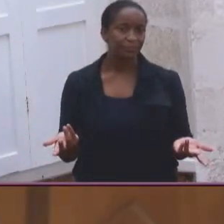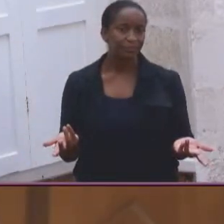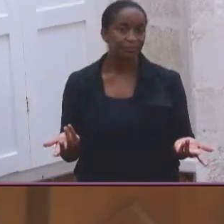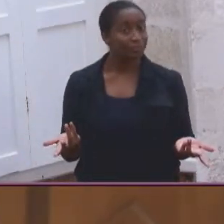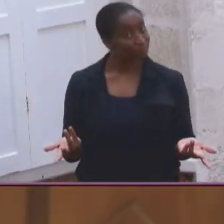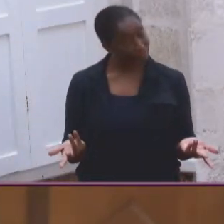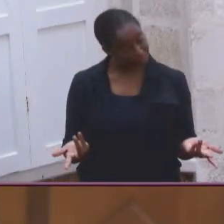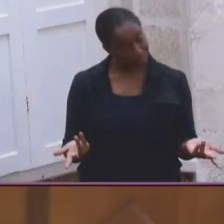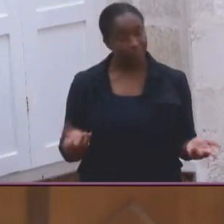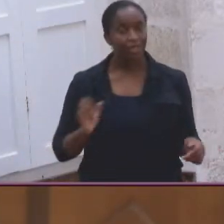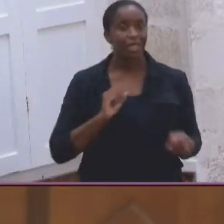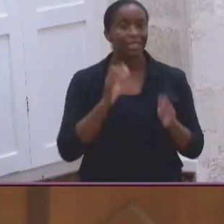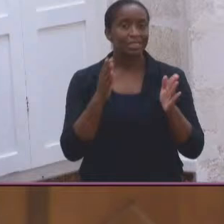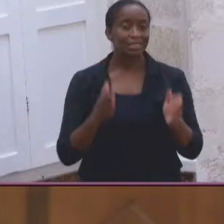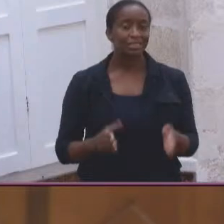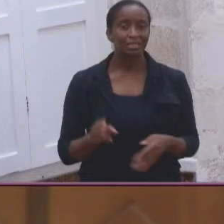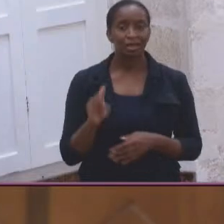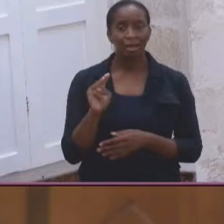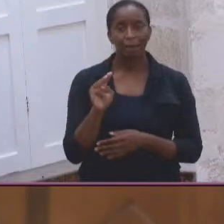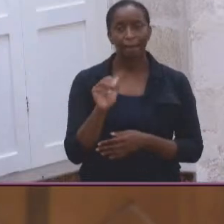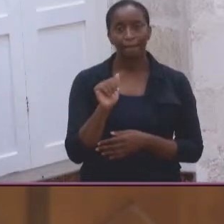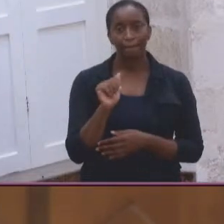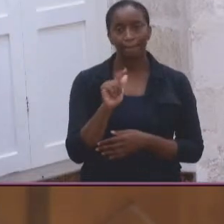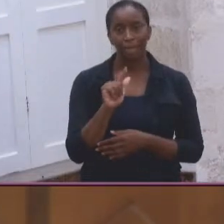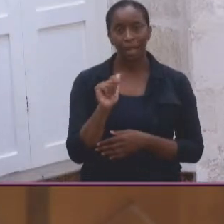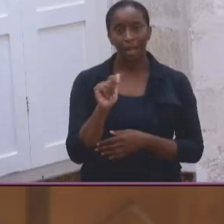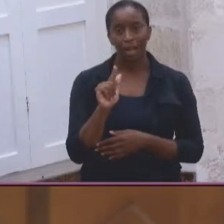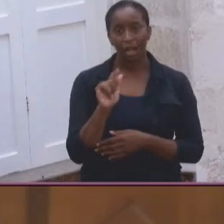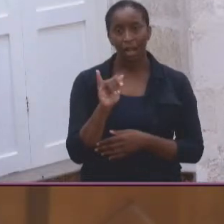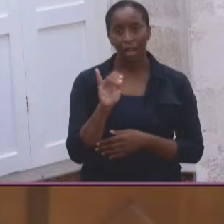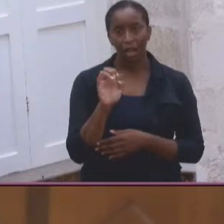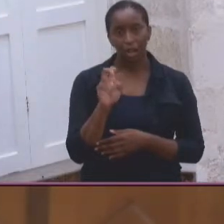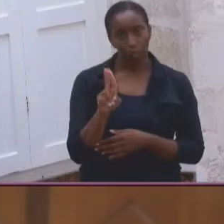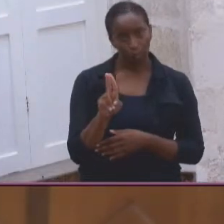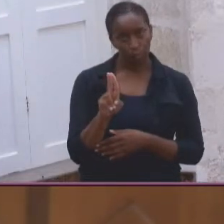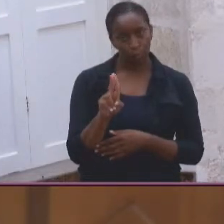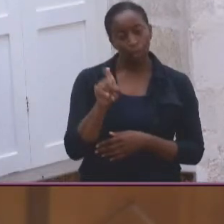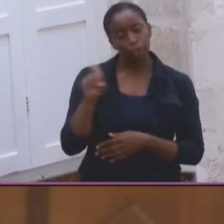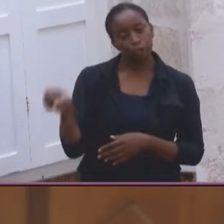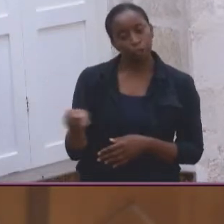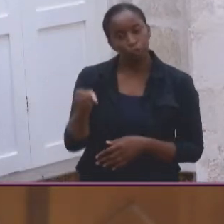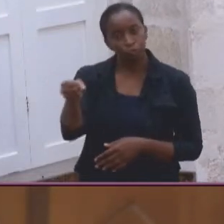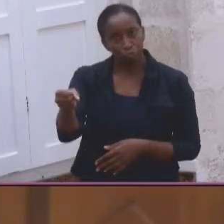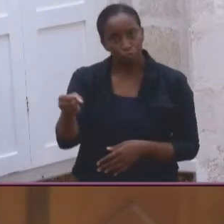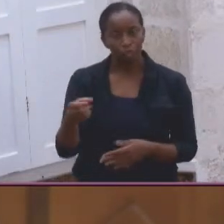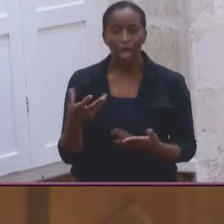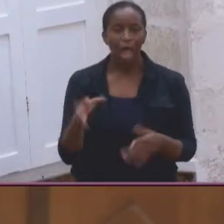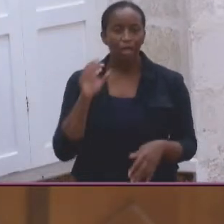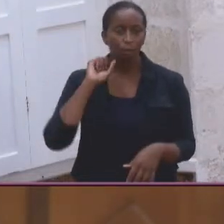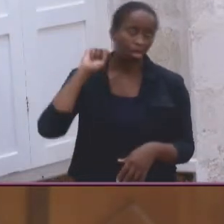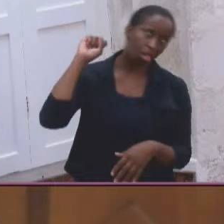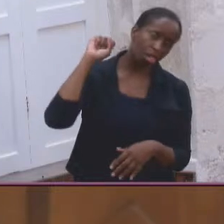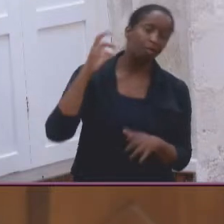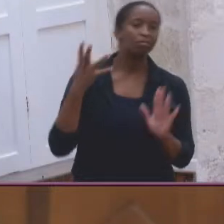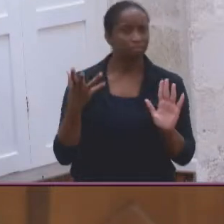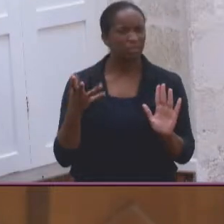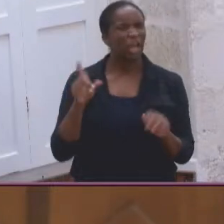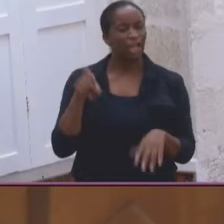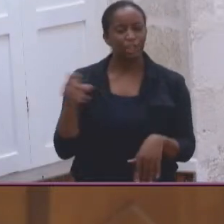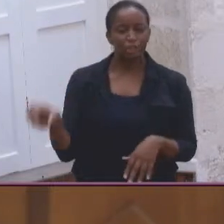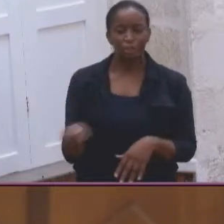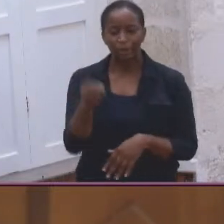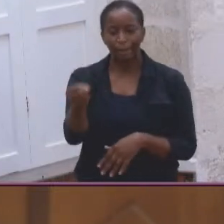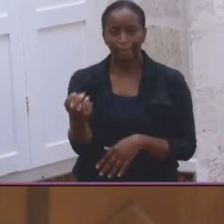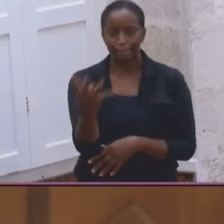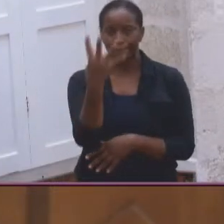Malou. When it reaches that stage, they should be punished. I don't believe in hanging those, sir. So I agree with you. Just put them in prison